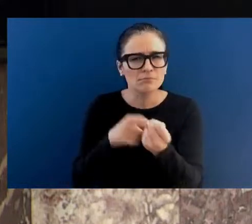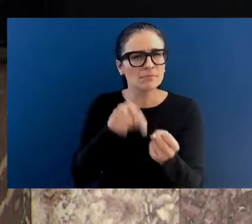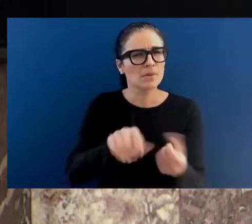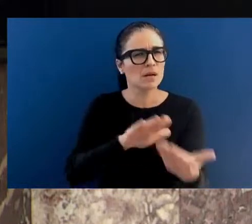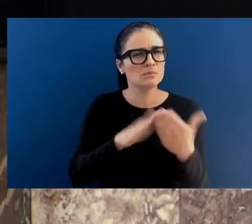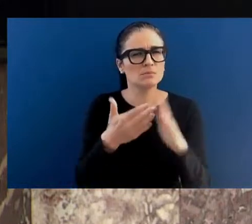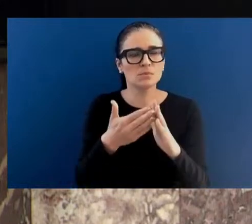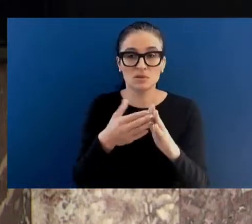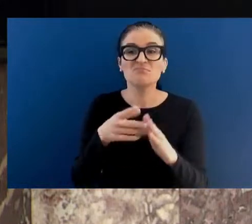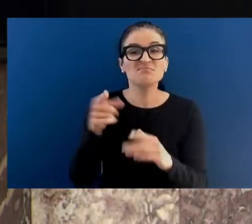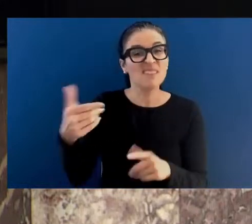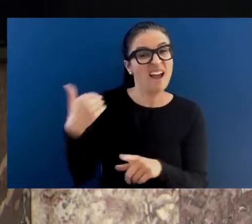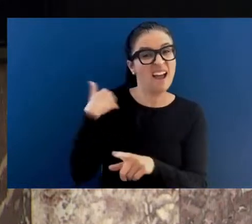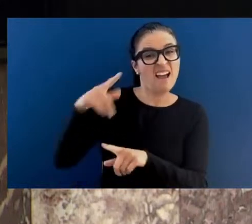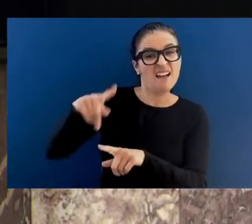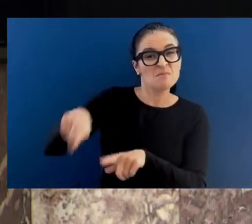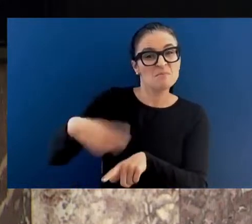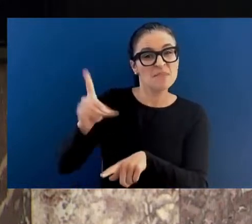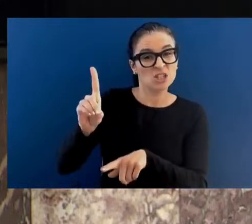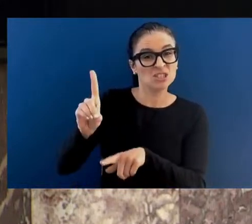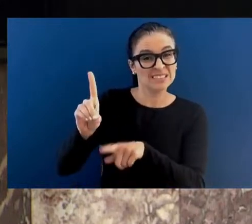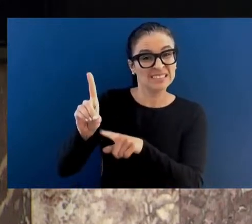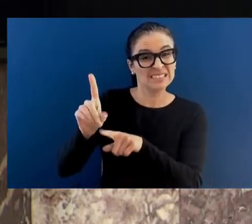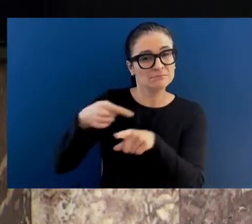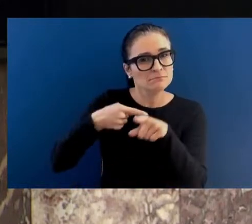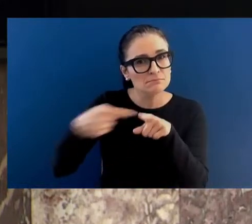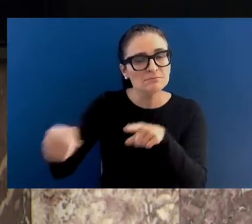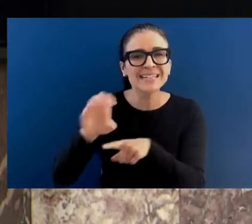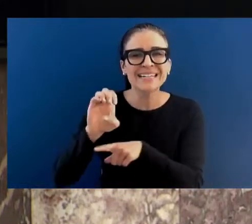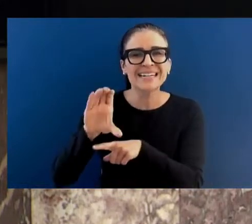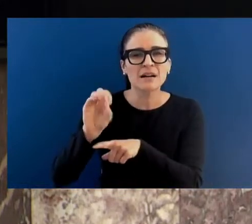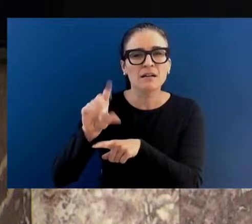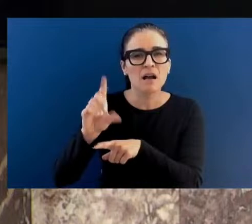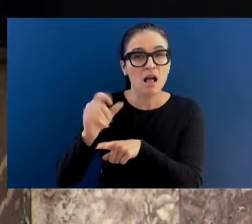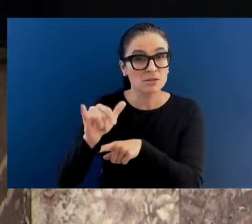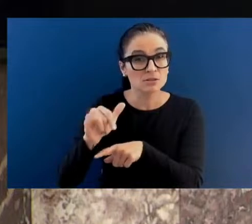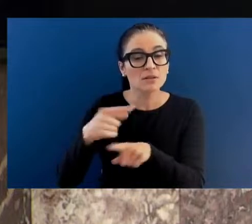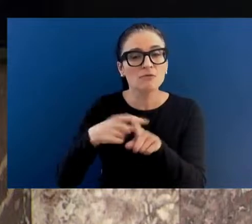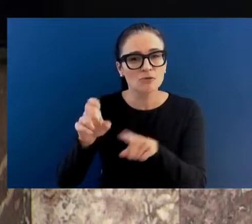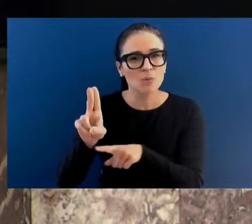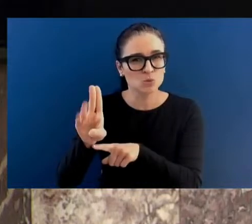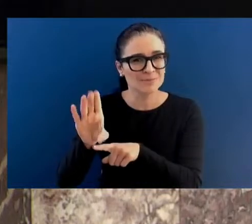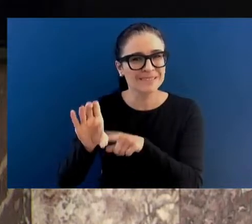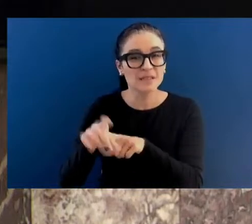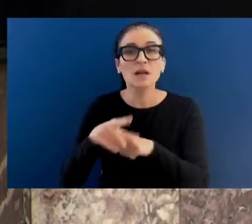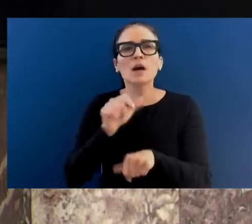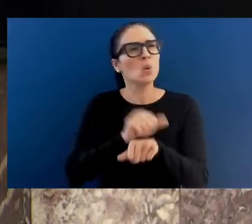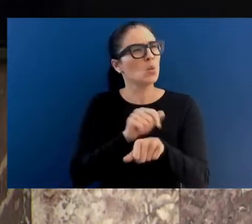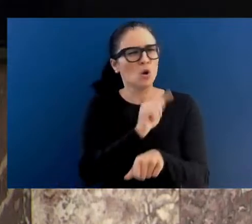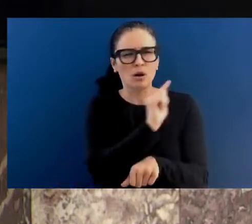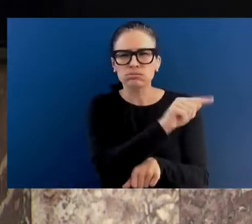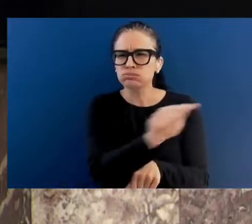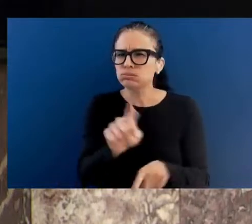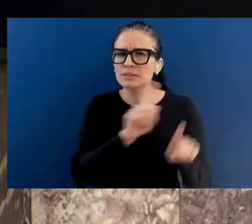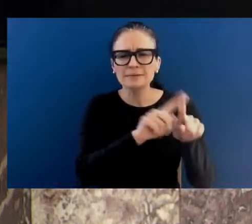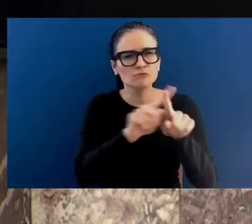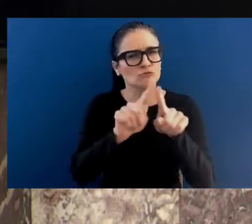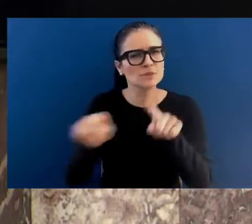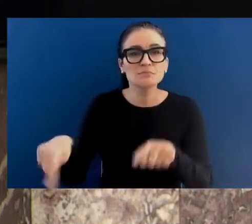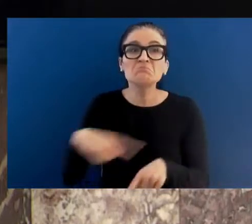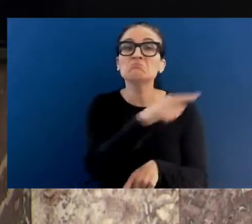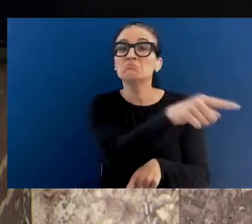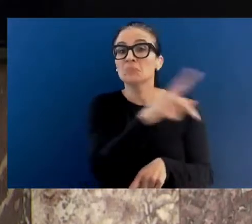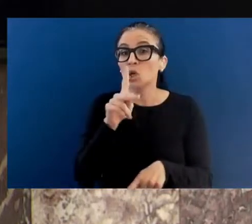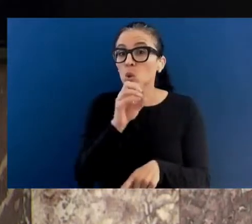worked as a researcher in forest ecology both in the Kootenays and the White Spruce Forests of the Prince George Forest District. Yet his heart